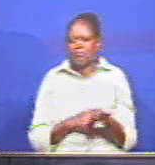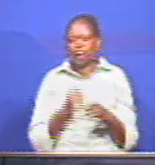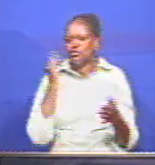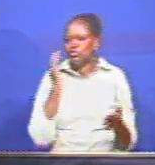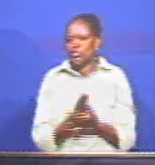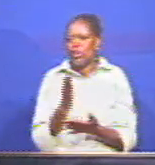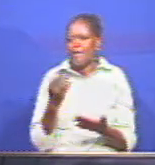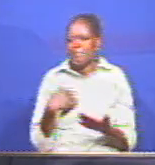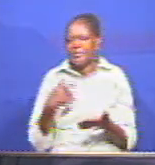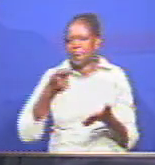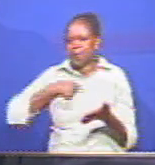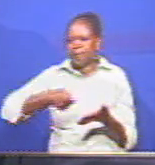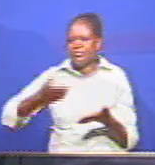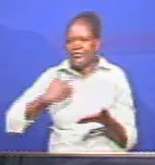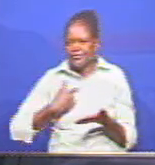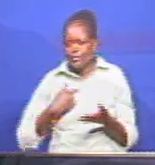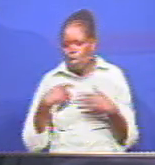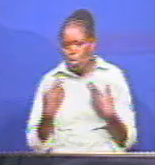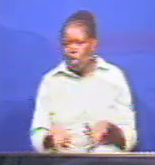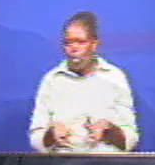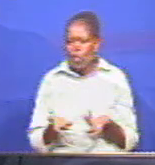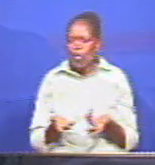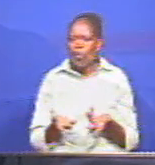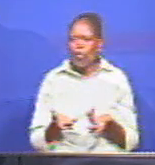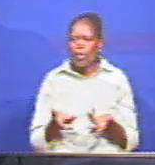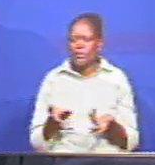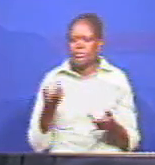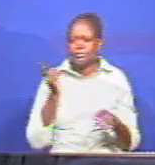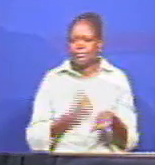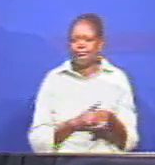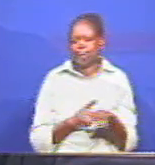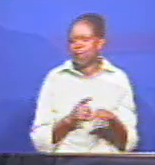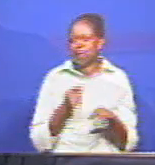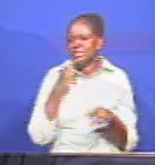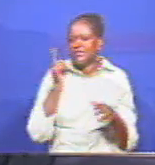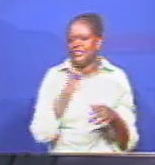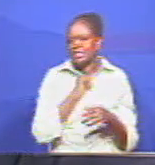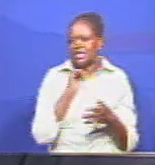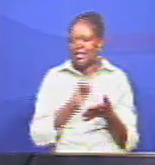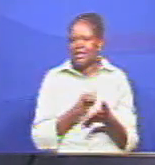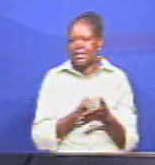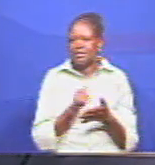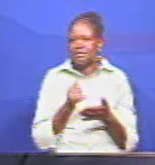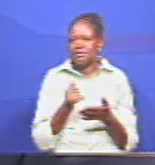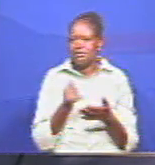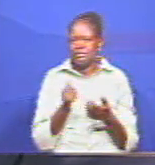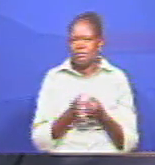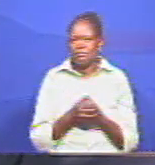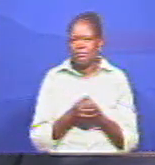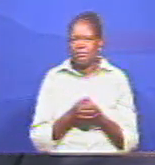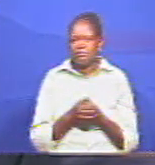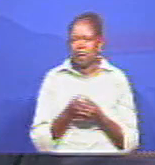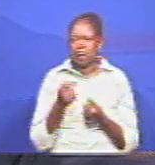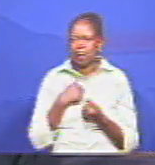I am writing. Uh-huh. Or, yes. Because as I said at the beginning, mm-hmm. I